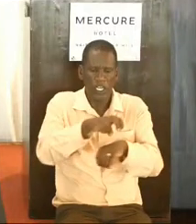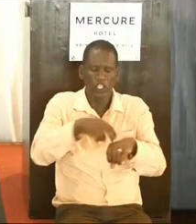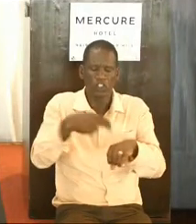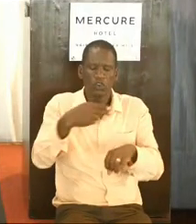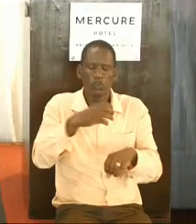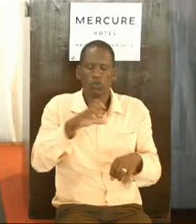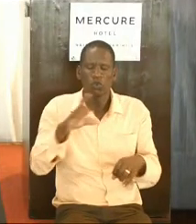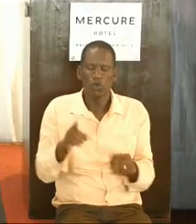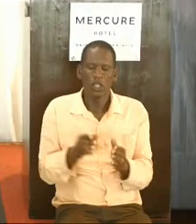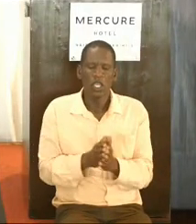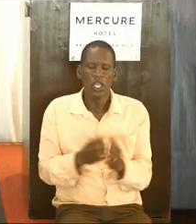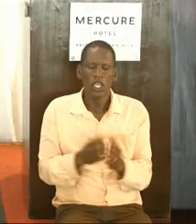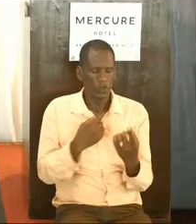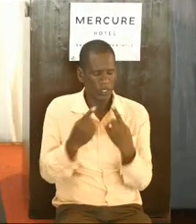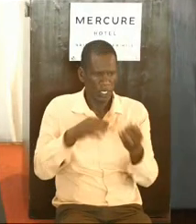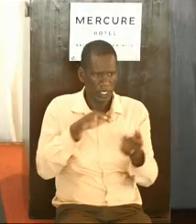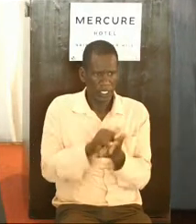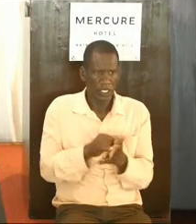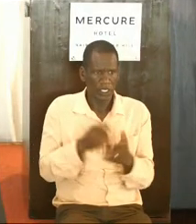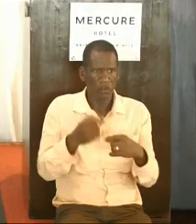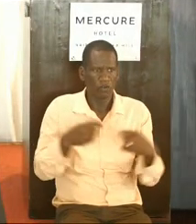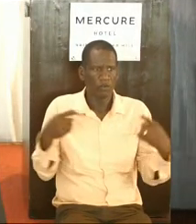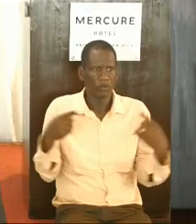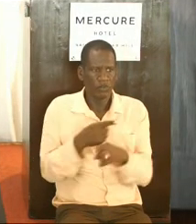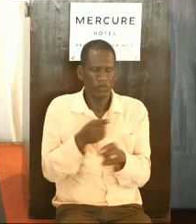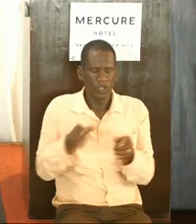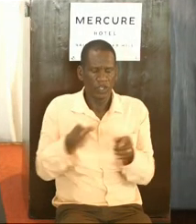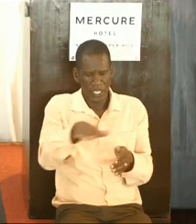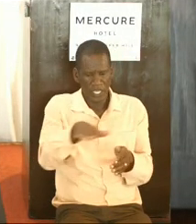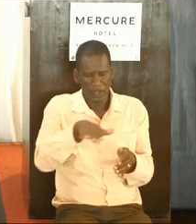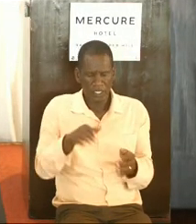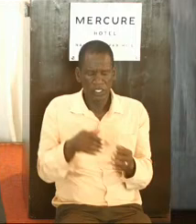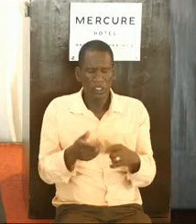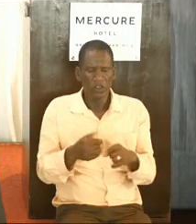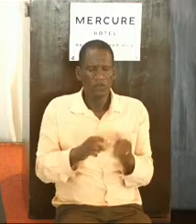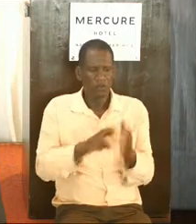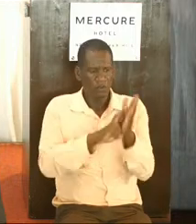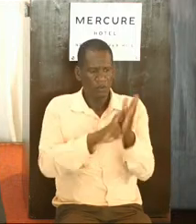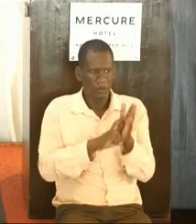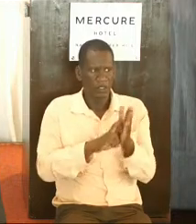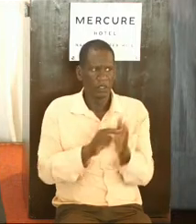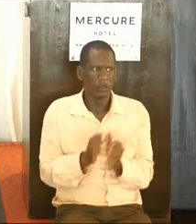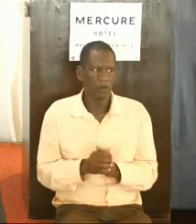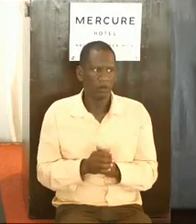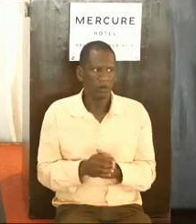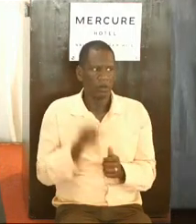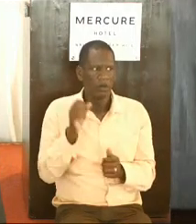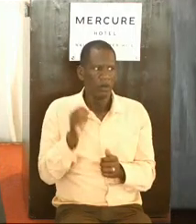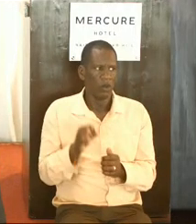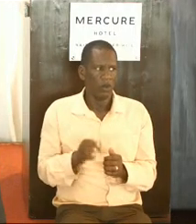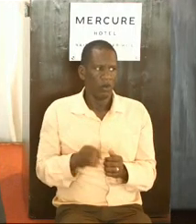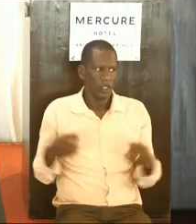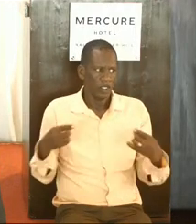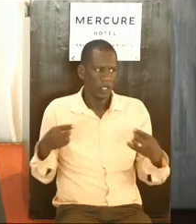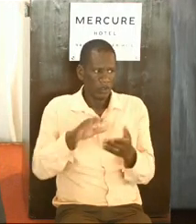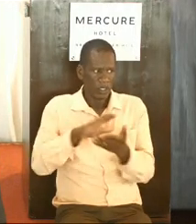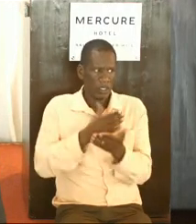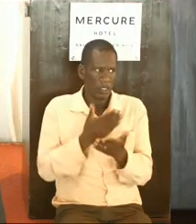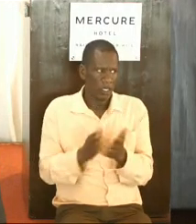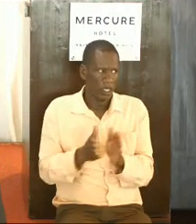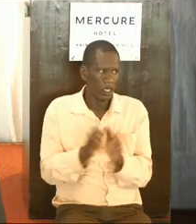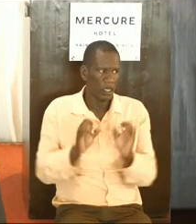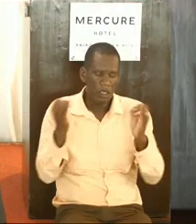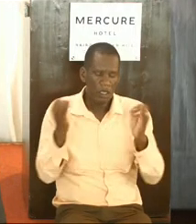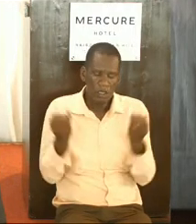and we're going to look at it from the different perspectives from the representatives of you know the different sectors and